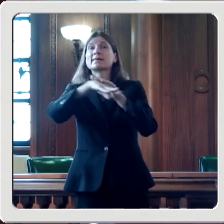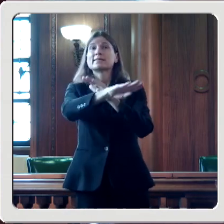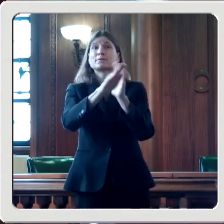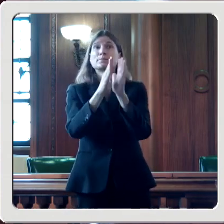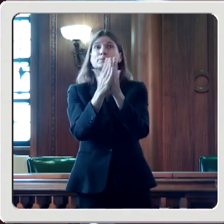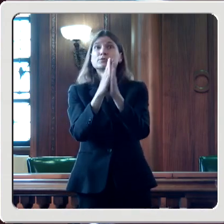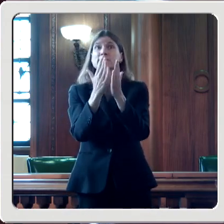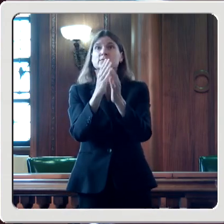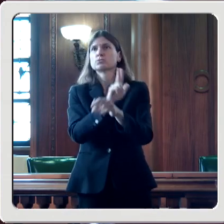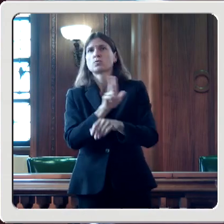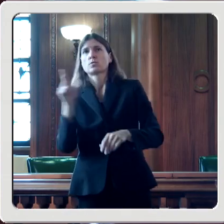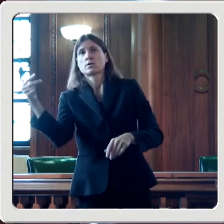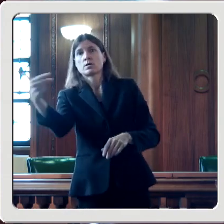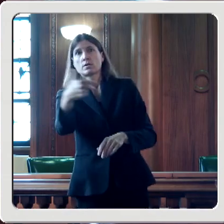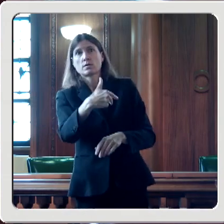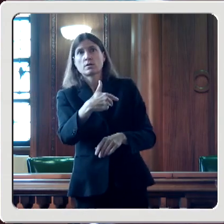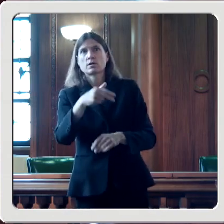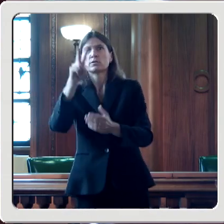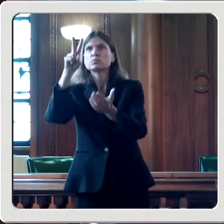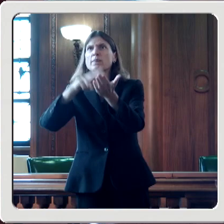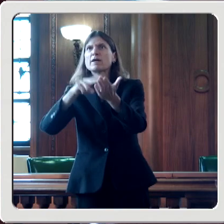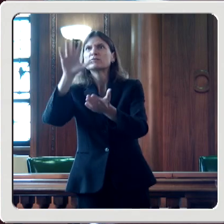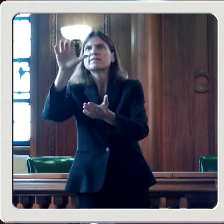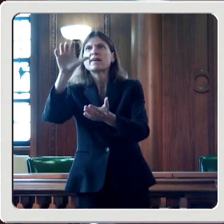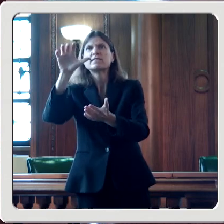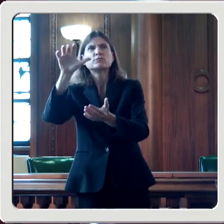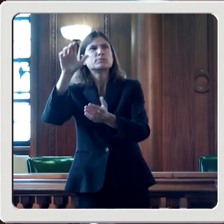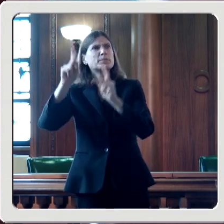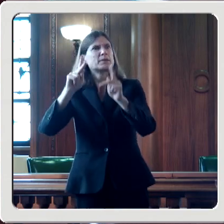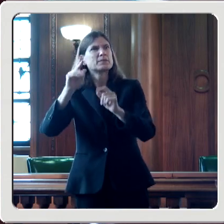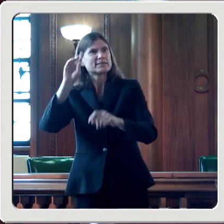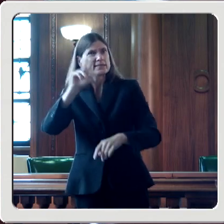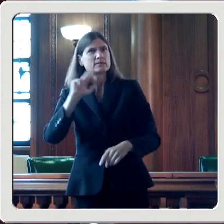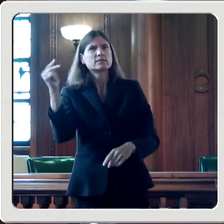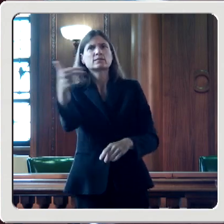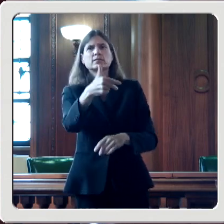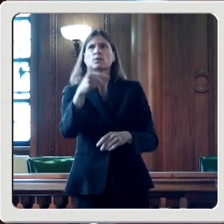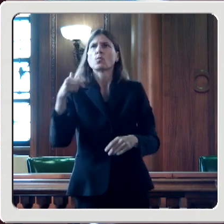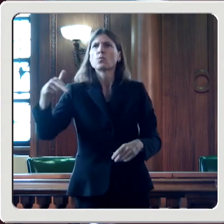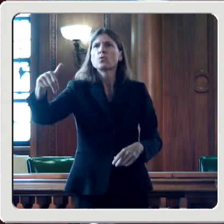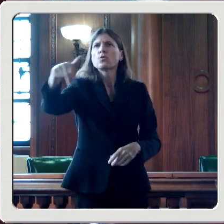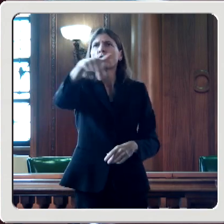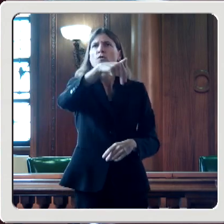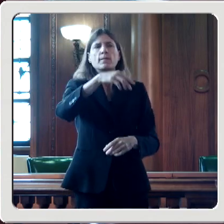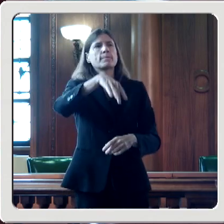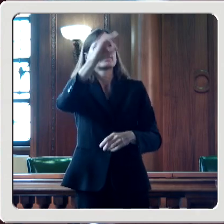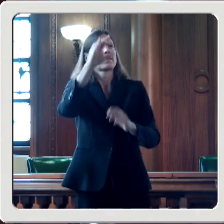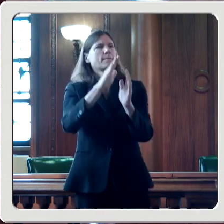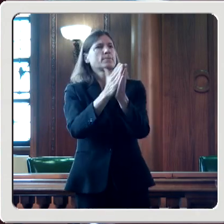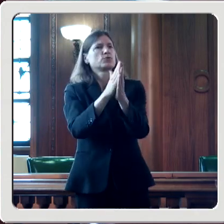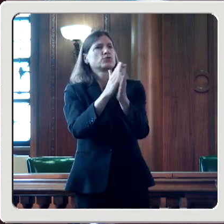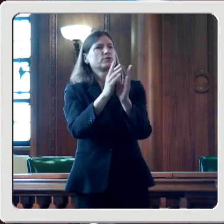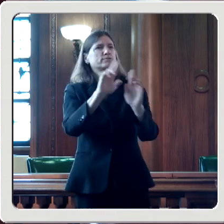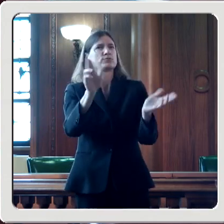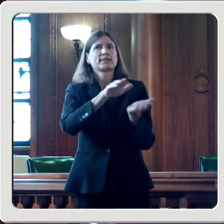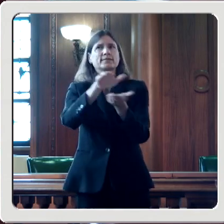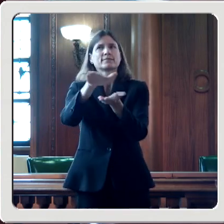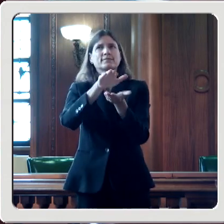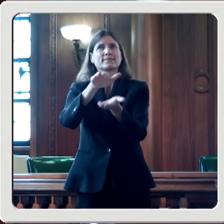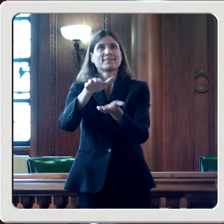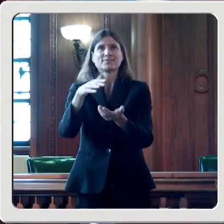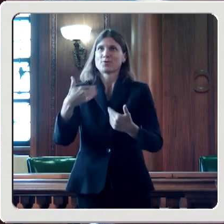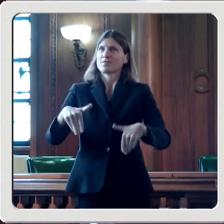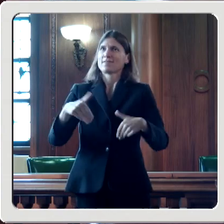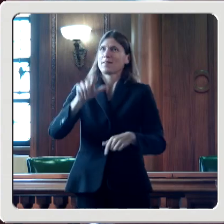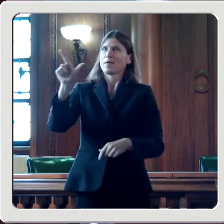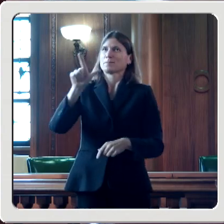have been loaned out, which is very, very good. Neighborhood aspects, from the north end to Indian Orchard. It was down the north end for years